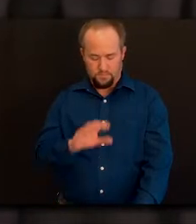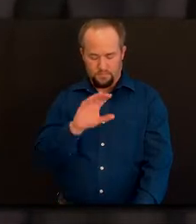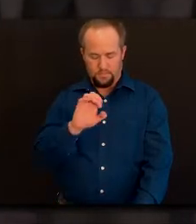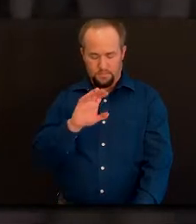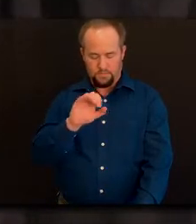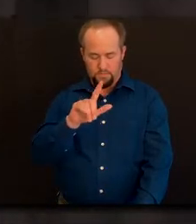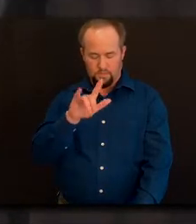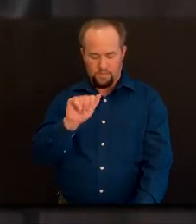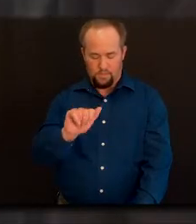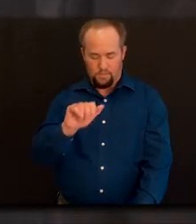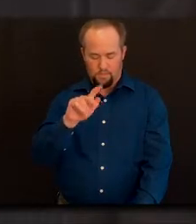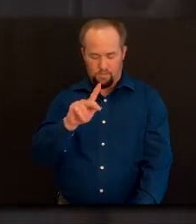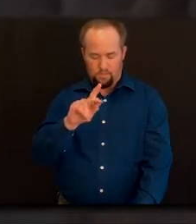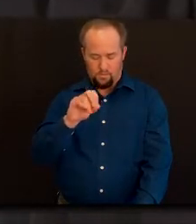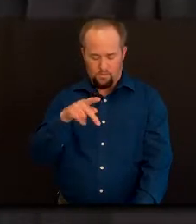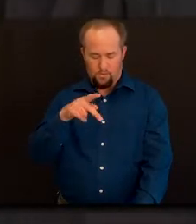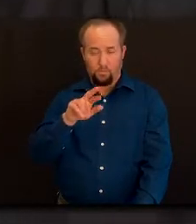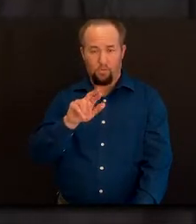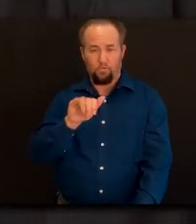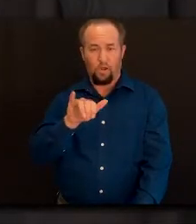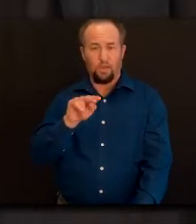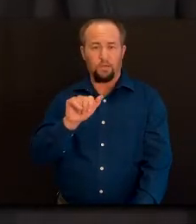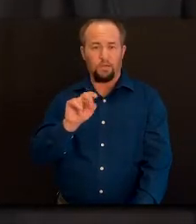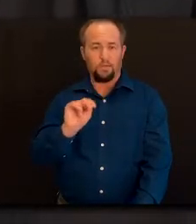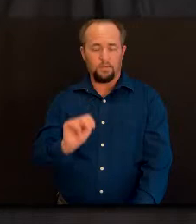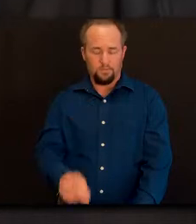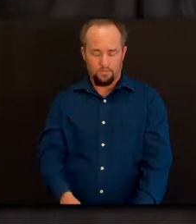Cecilia Thelma Kuparanyan.